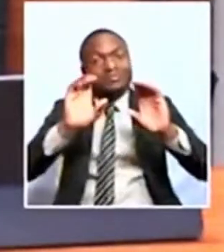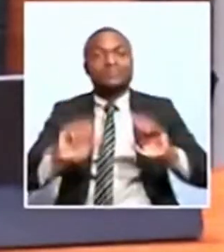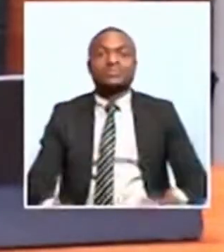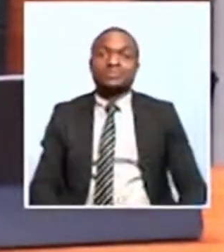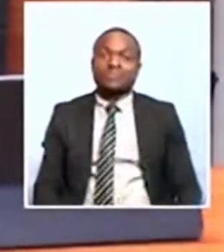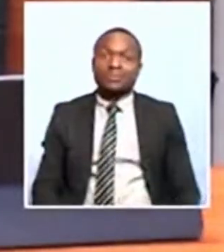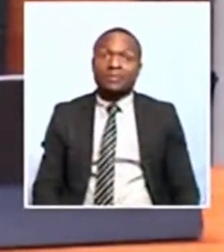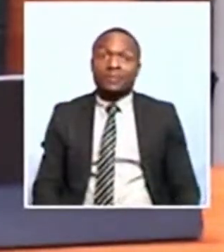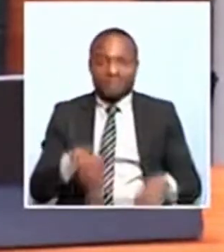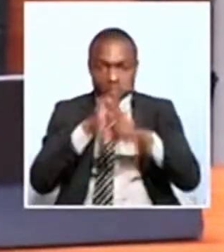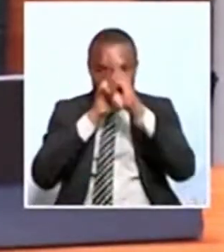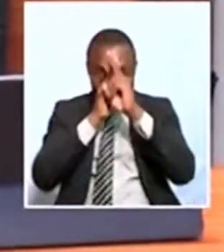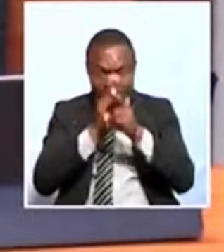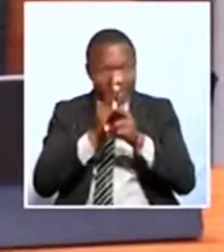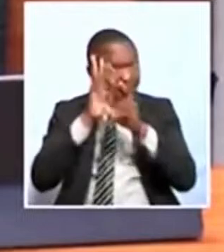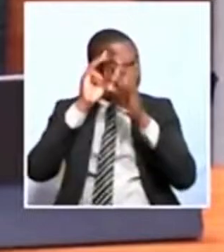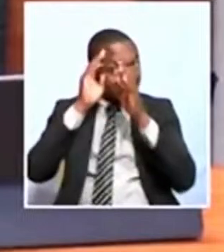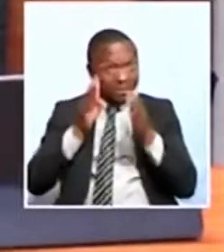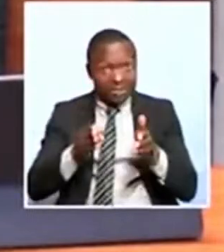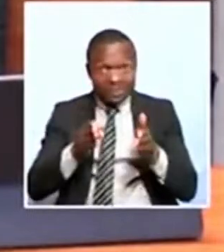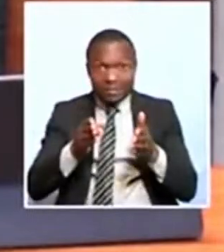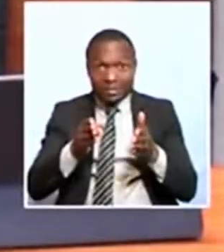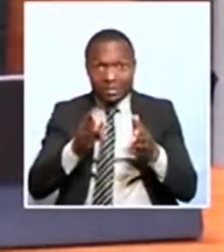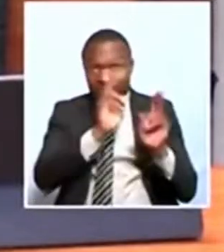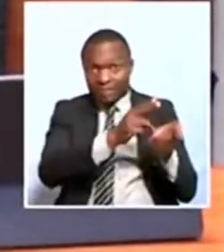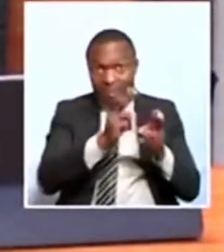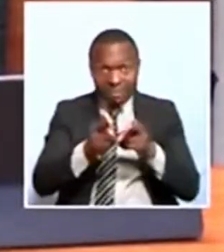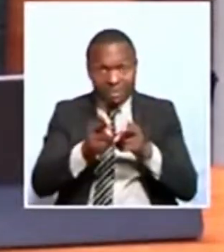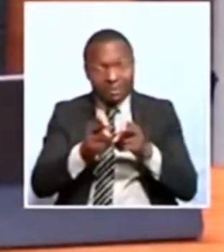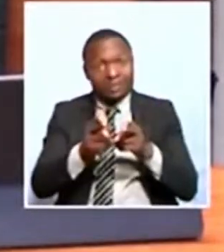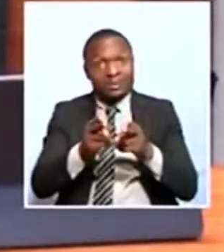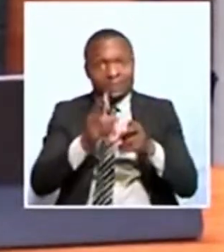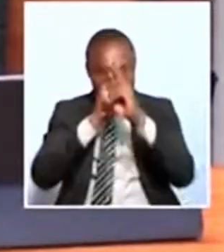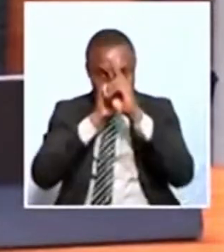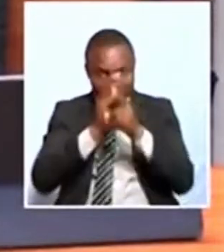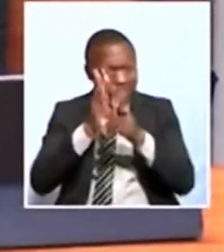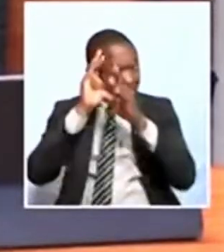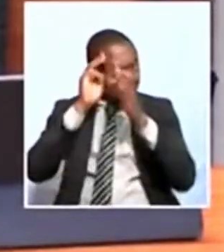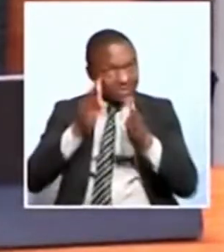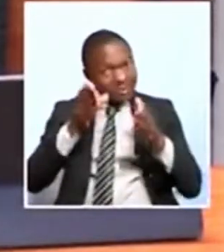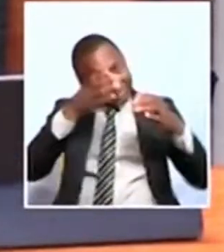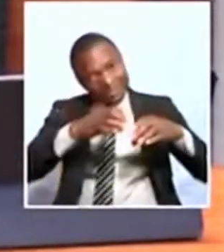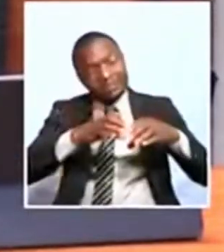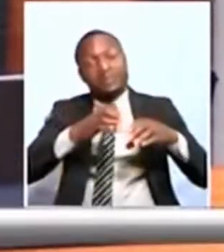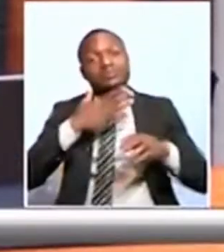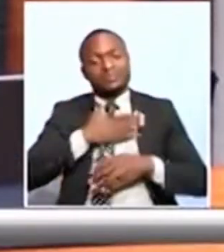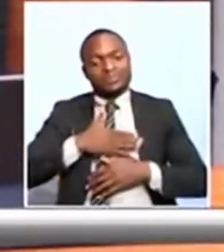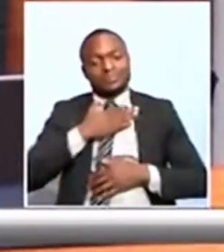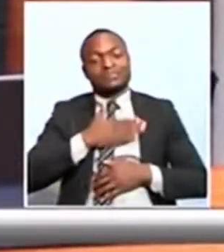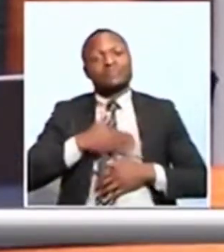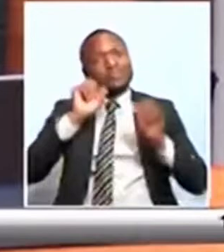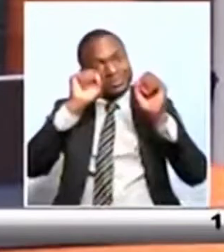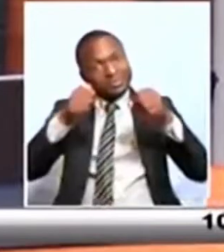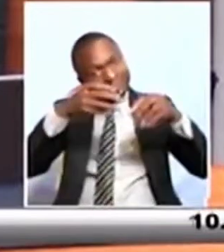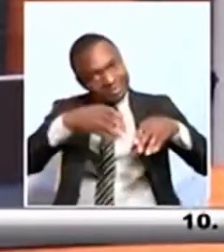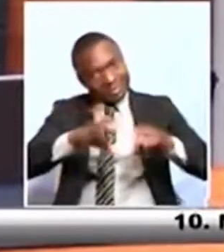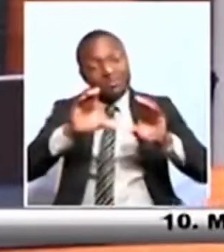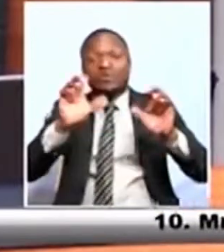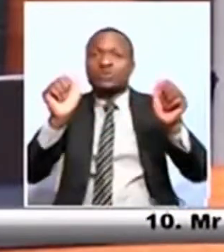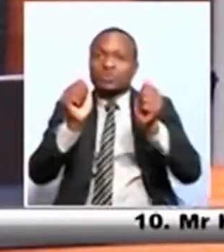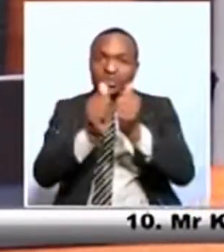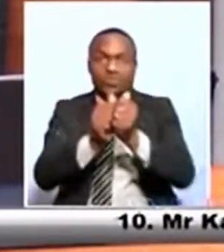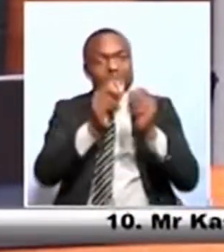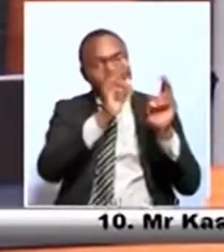Was it the Honorable Minister who was responding? The Honorable Minister, please, you may continue with your